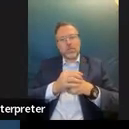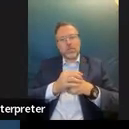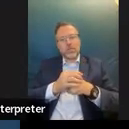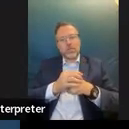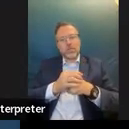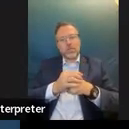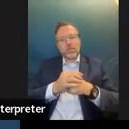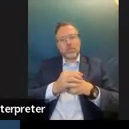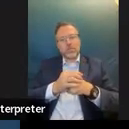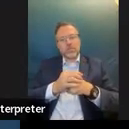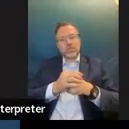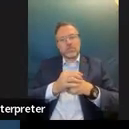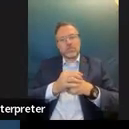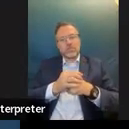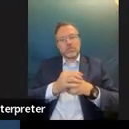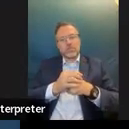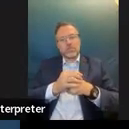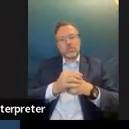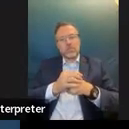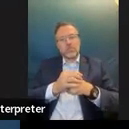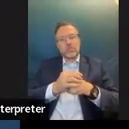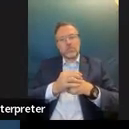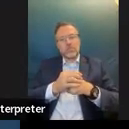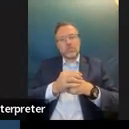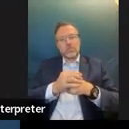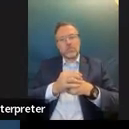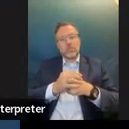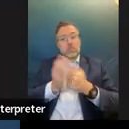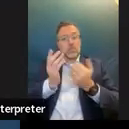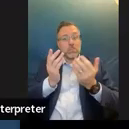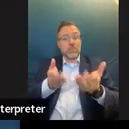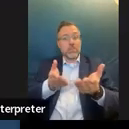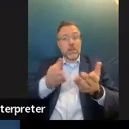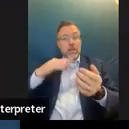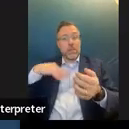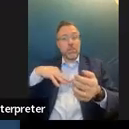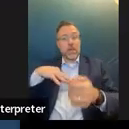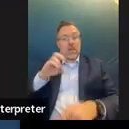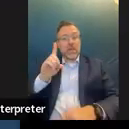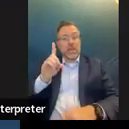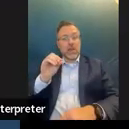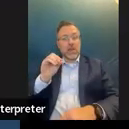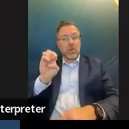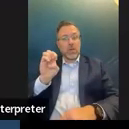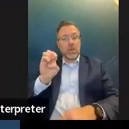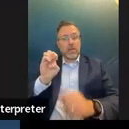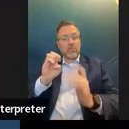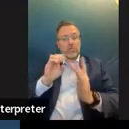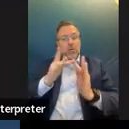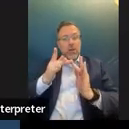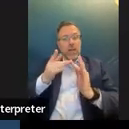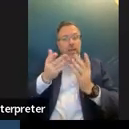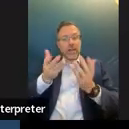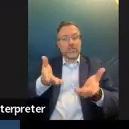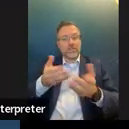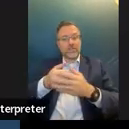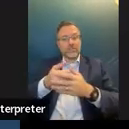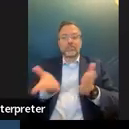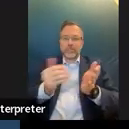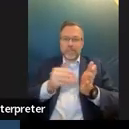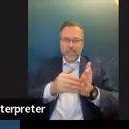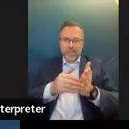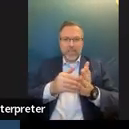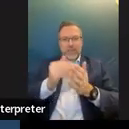And this is where you could find the Maine DOE online. Look at that. And this is, once again,